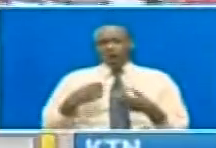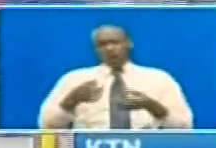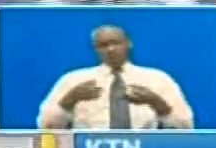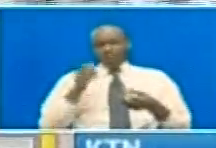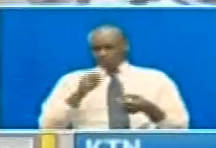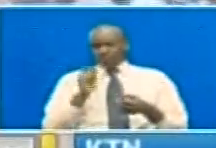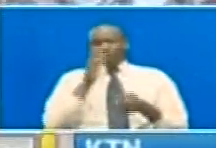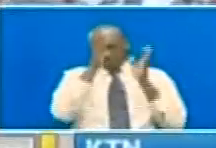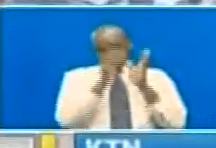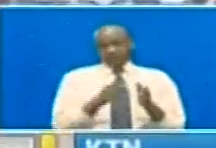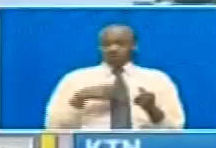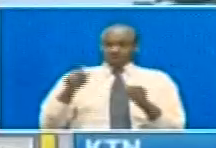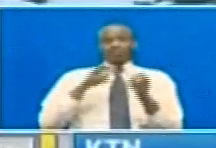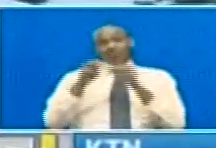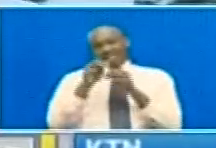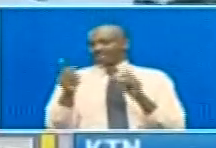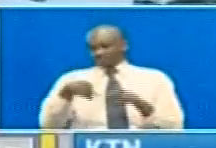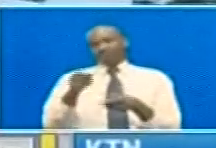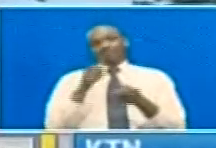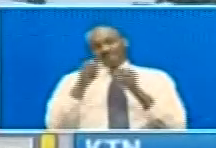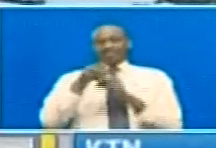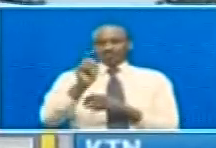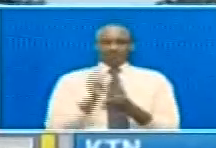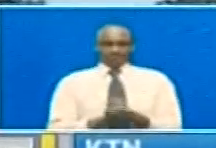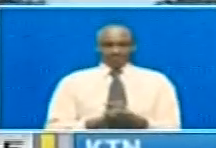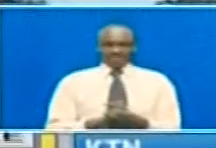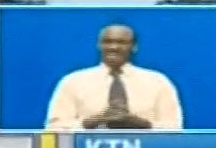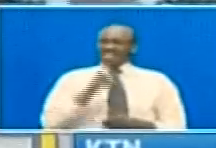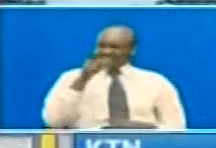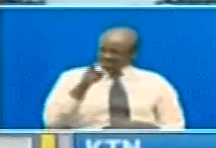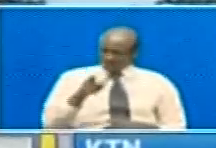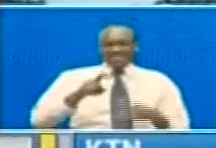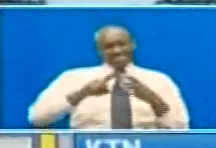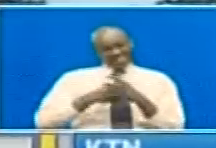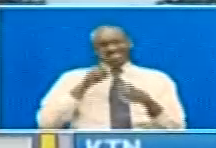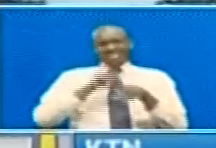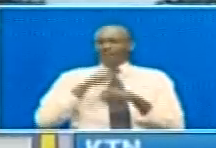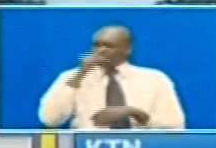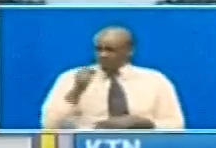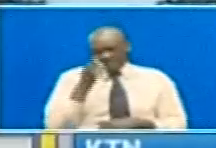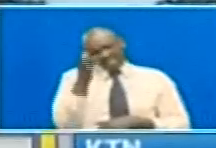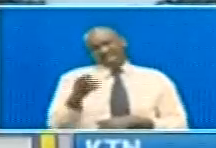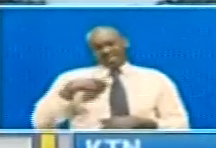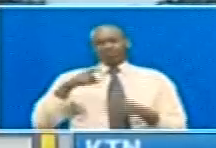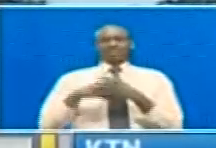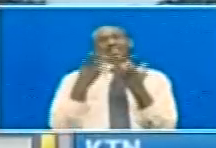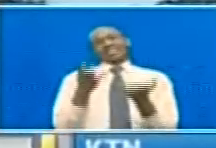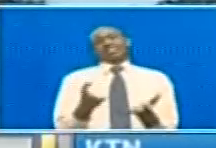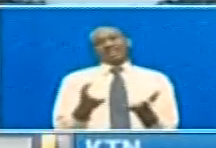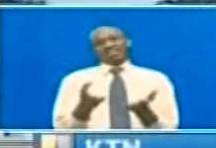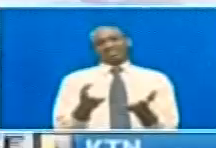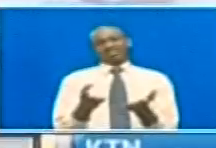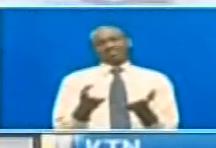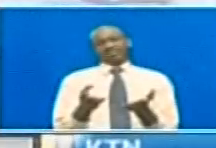from Nairobi managing the affairs. Pwani ndo mchezo kuanzia karne wazazi wetu sisi tukinukia mchezo wetu ni huu wa